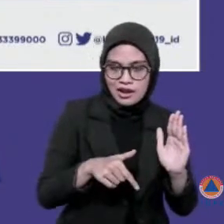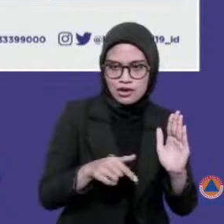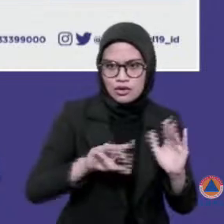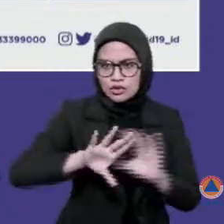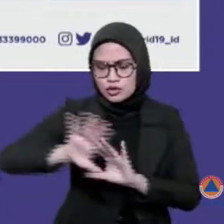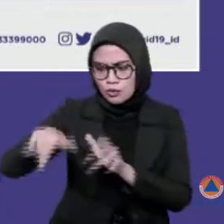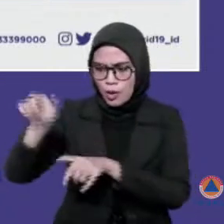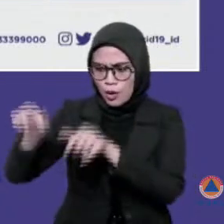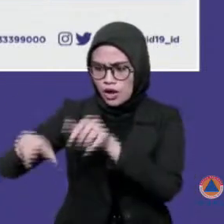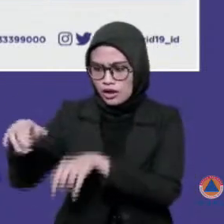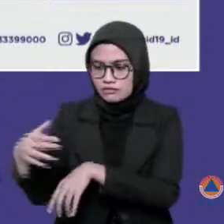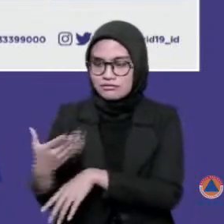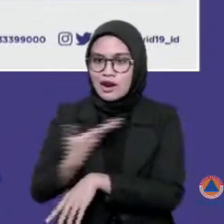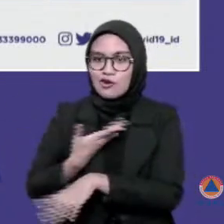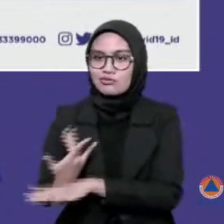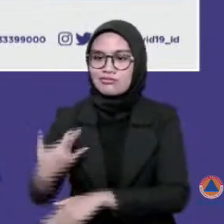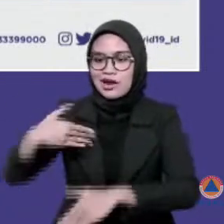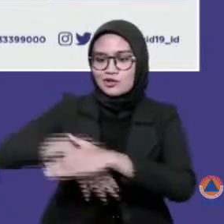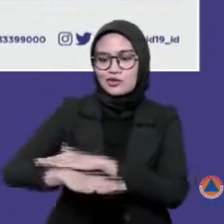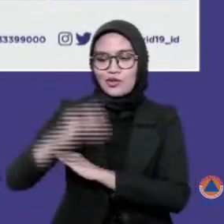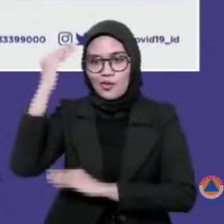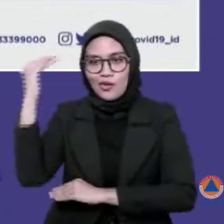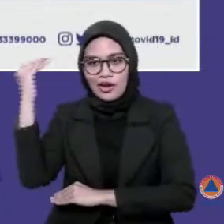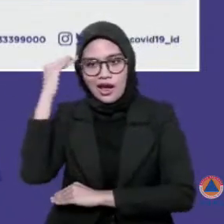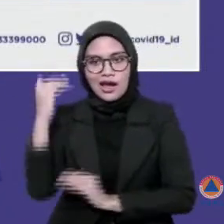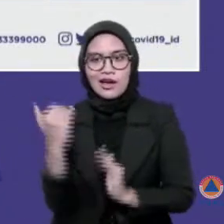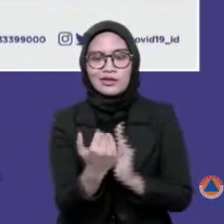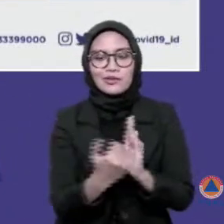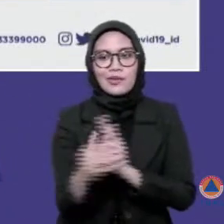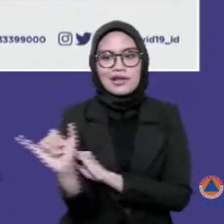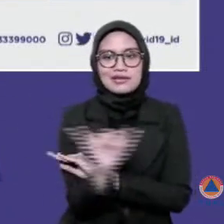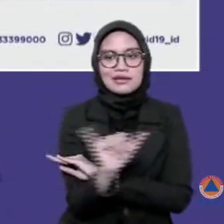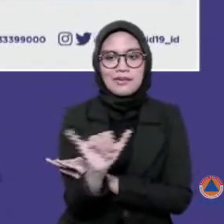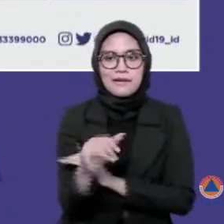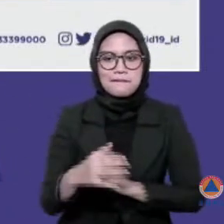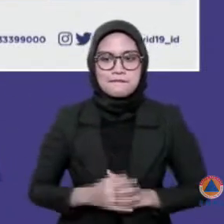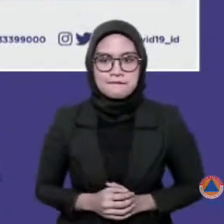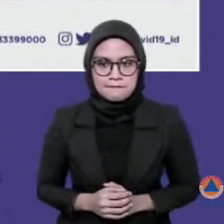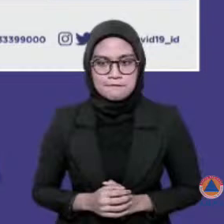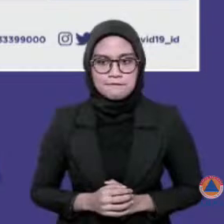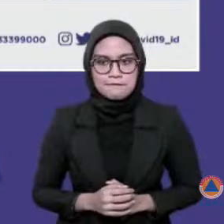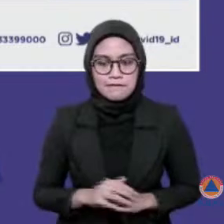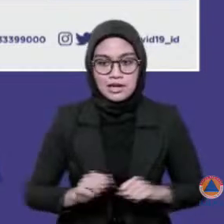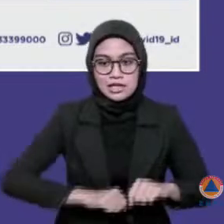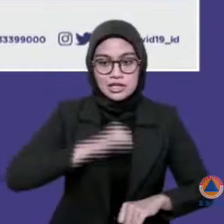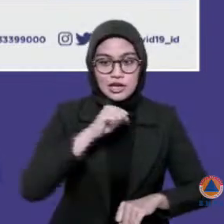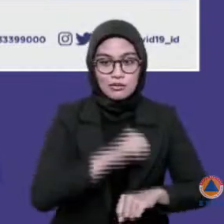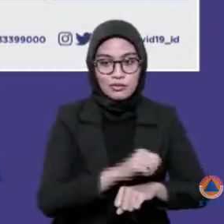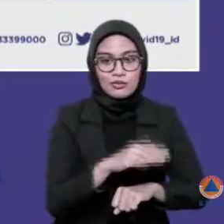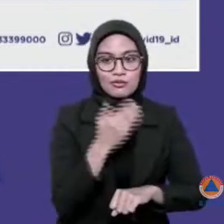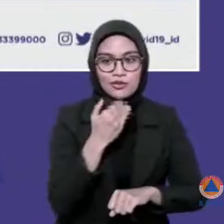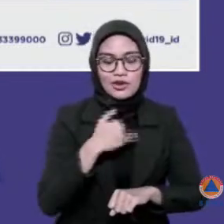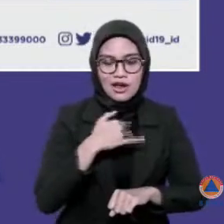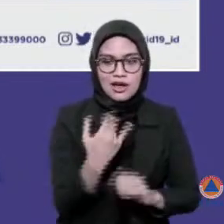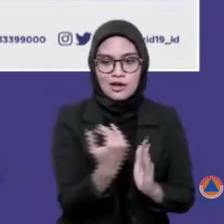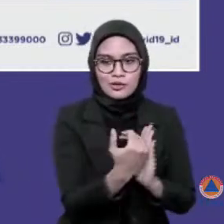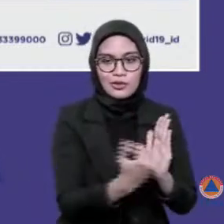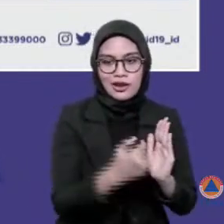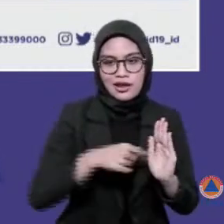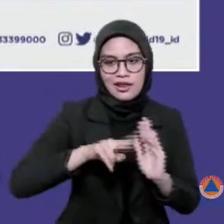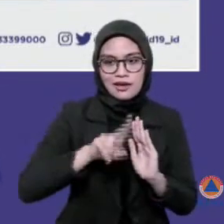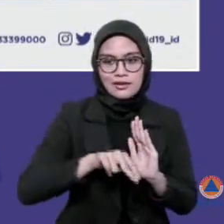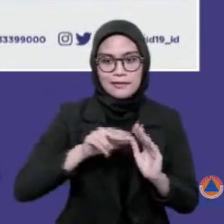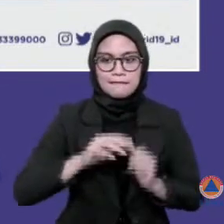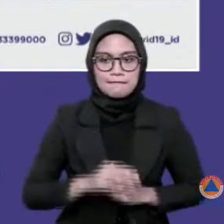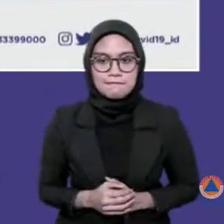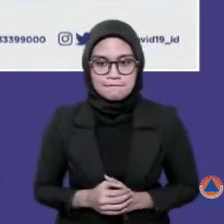all travelers. Singapore enforces mandatory testing upon arrival, and suspects and